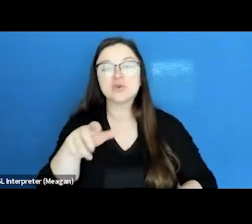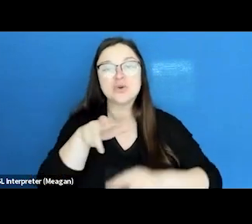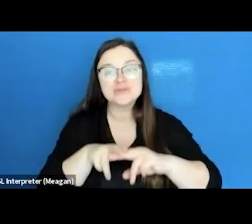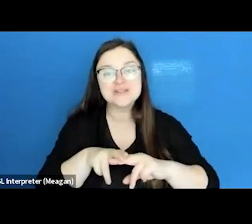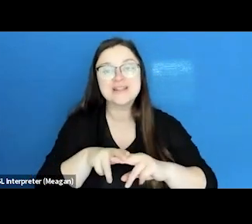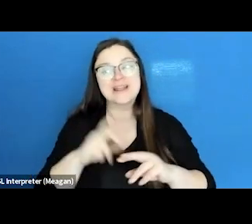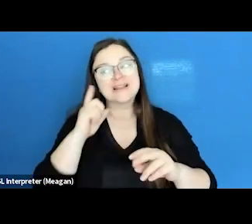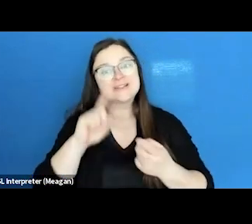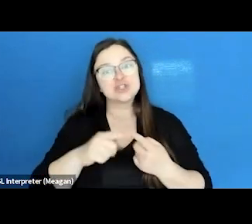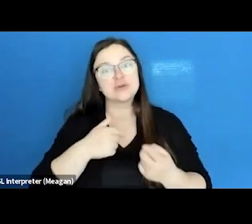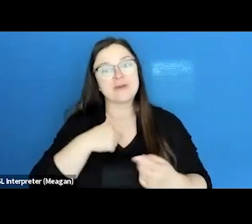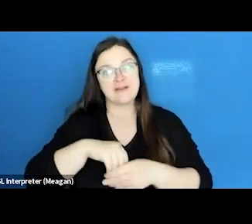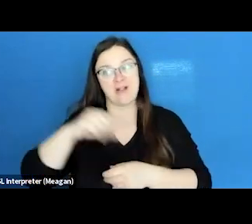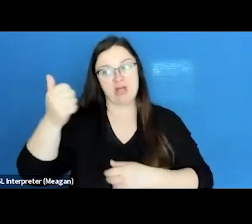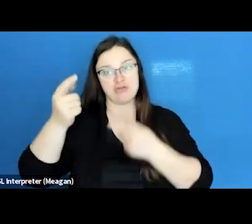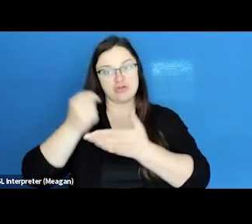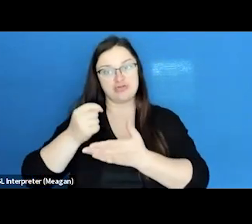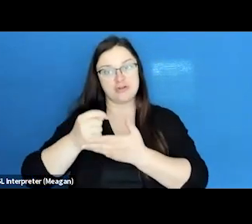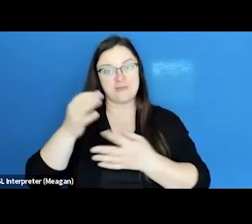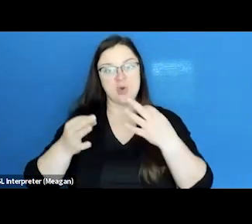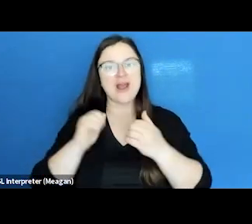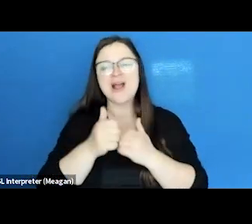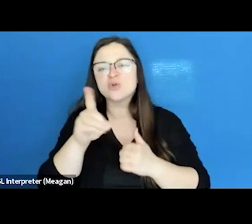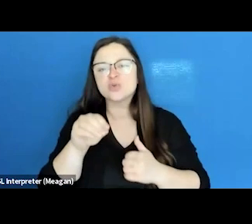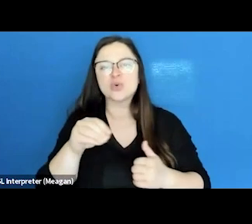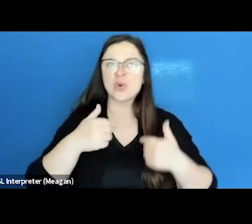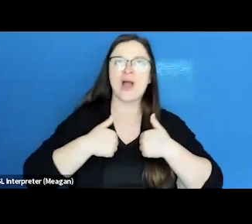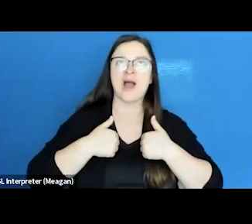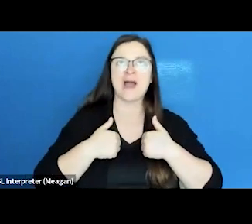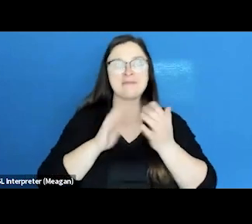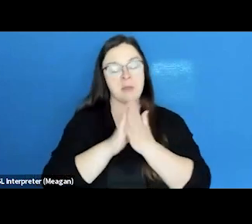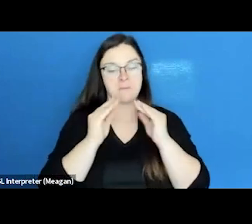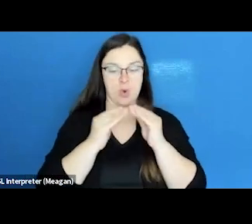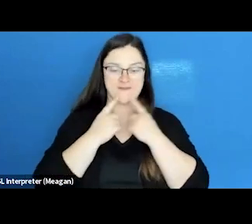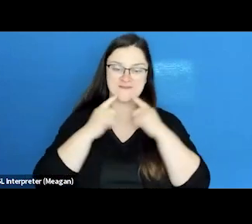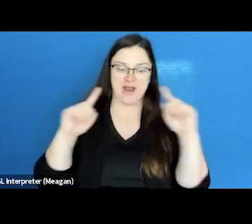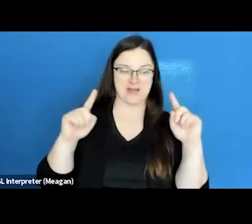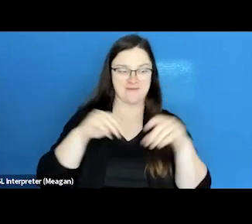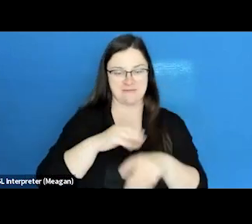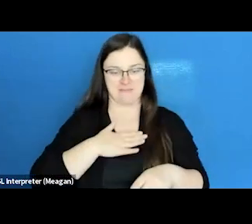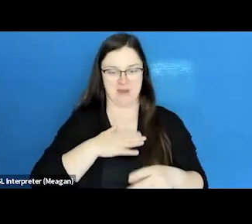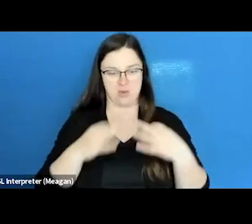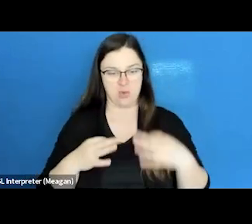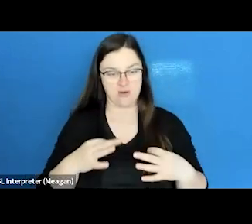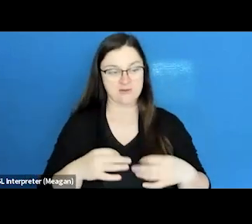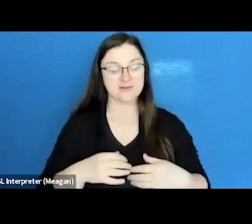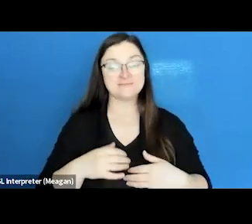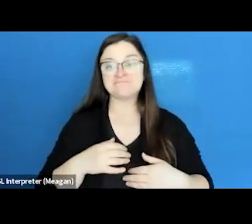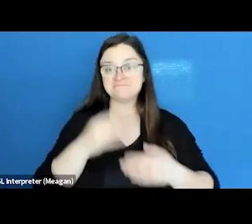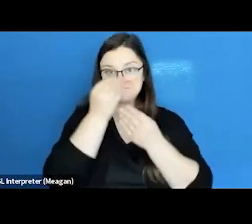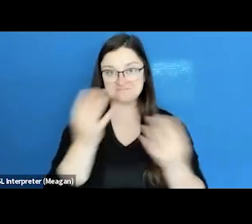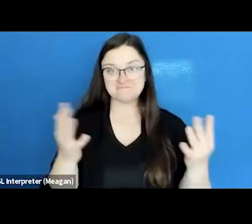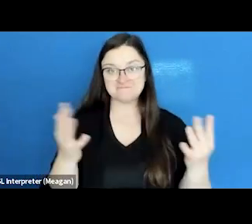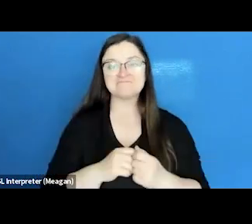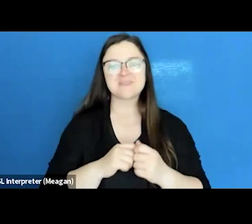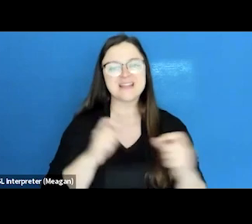treatment court and you're wondering, how do I get this started, or how can I be more effective? I say the change